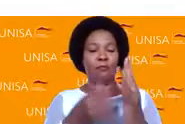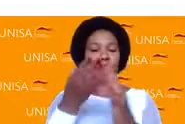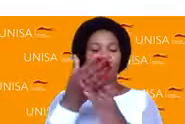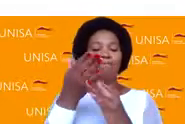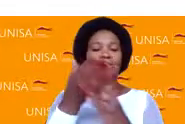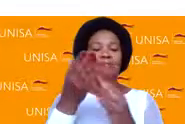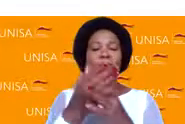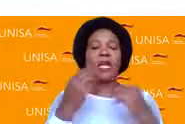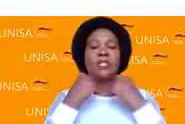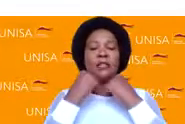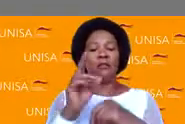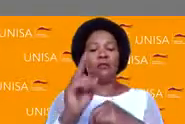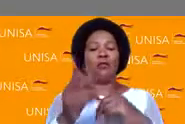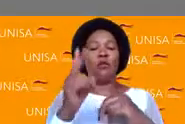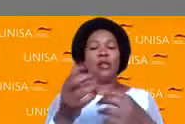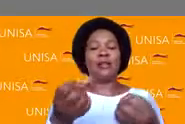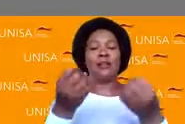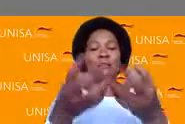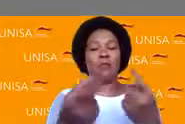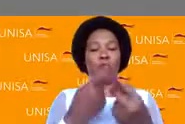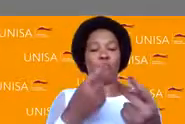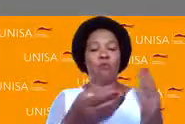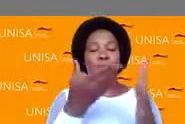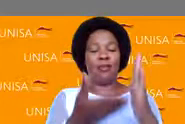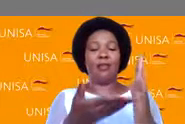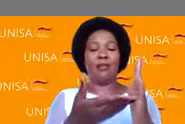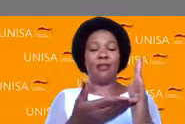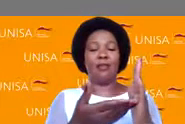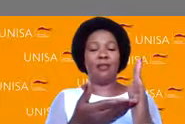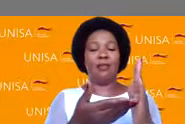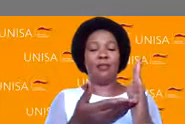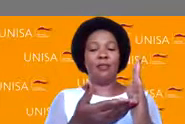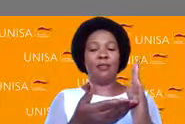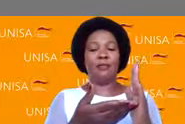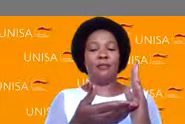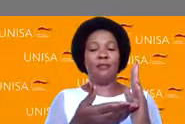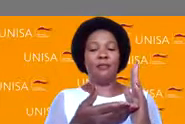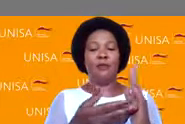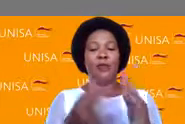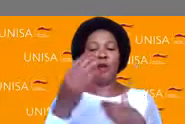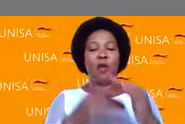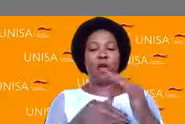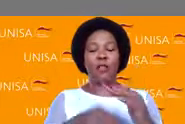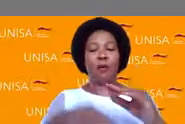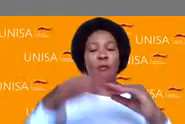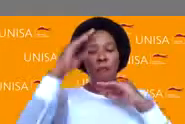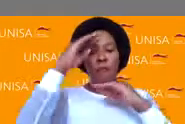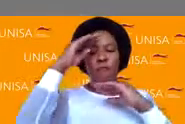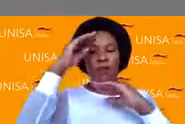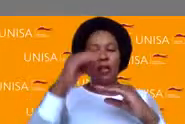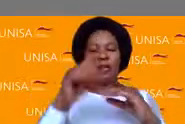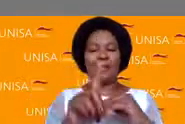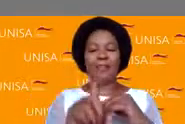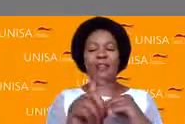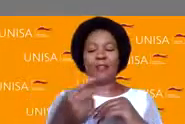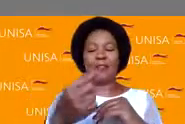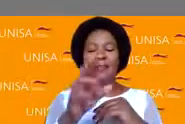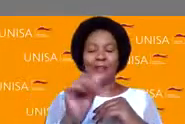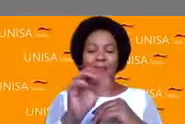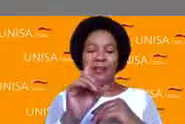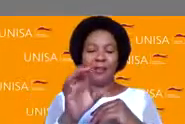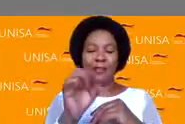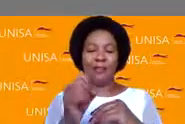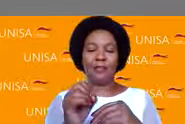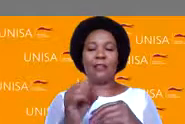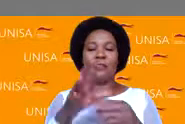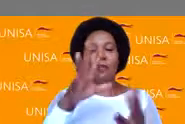as well and submit from here. So really, on the profile, click on grades, and this will give you an overview of all